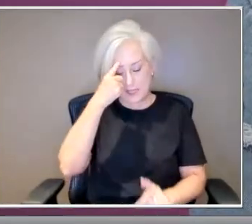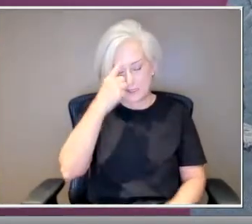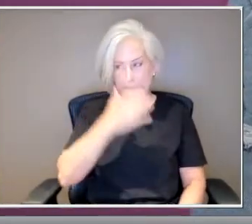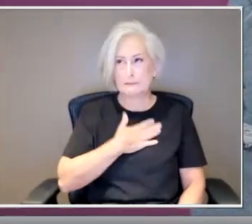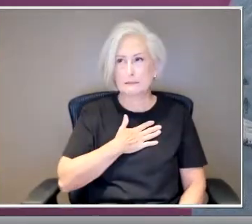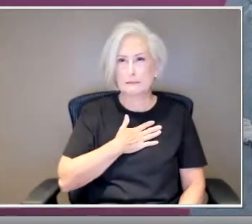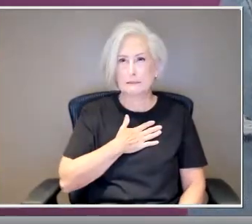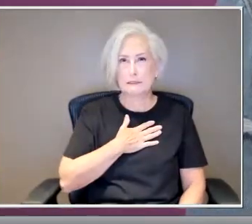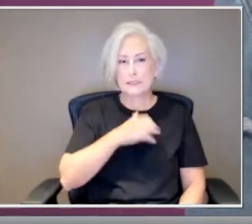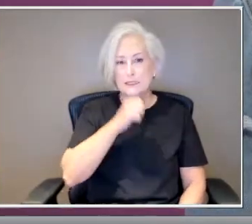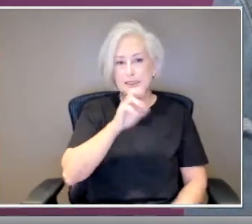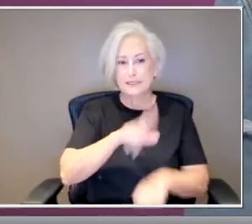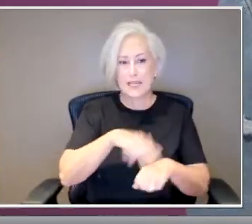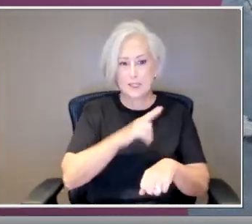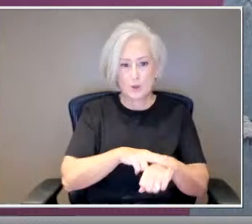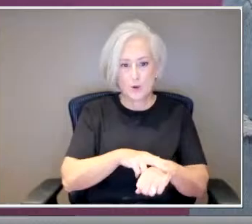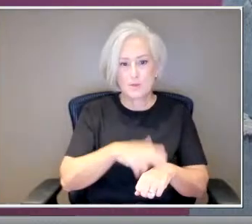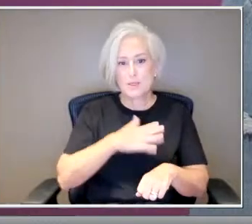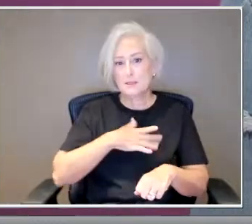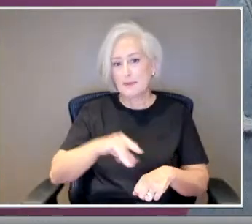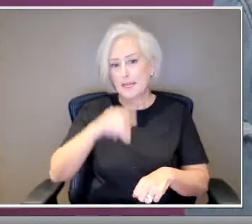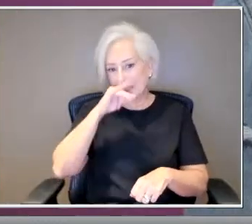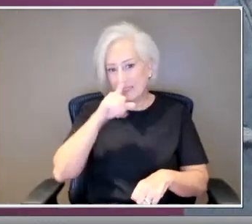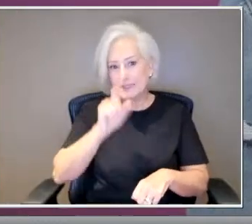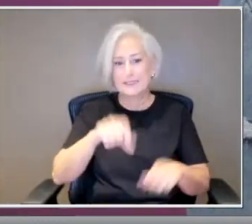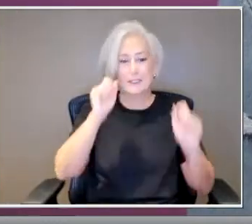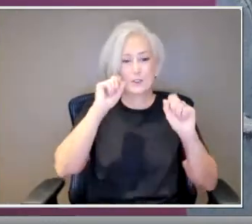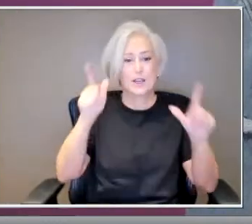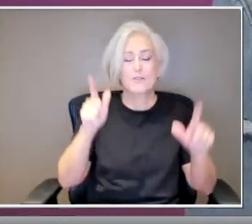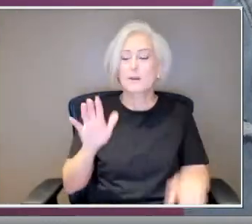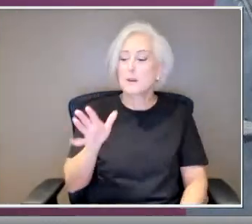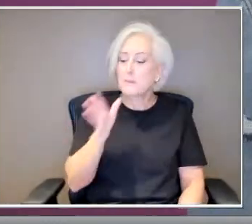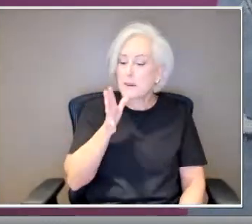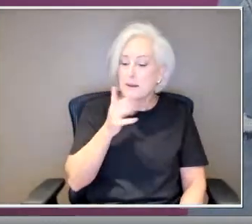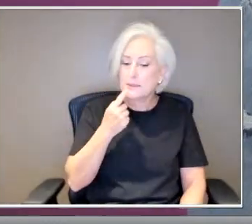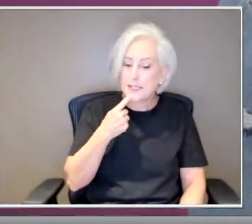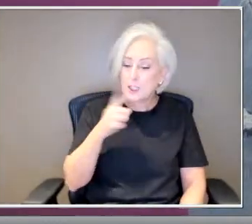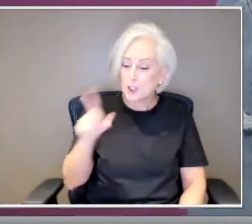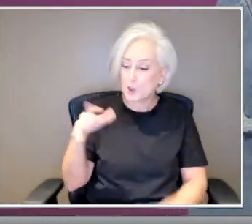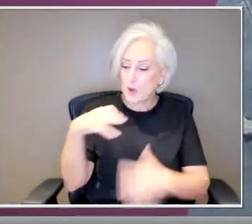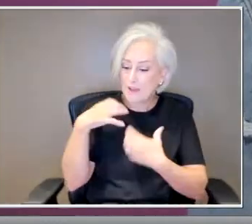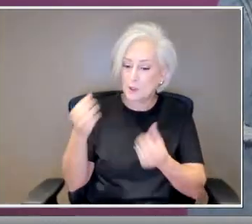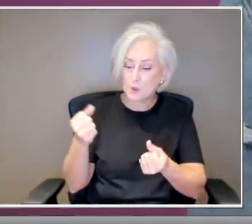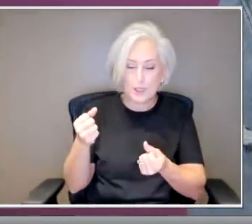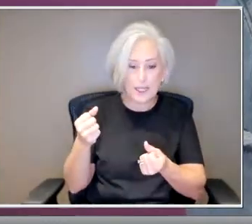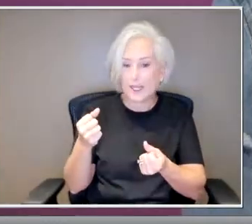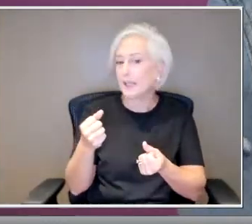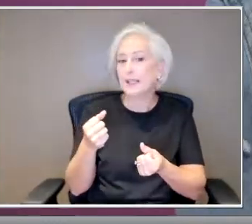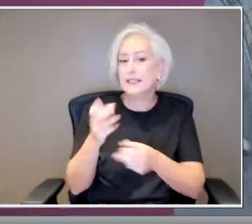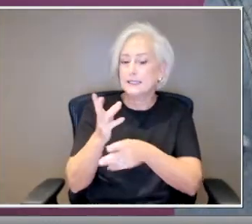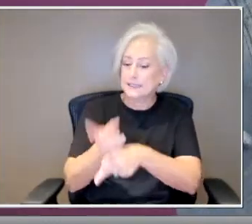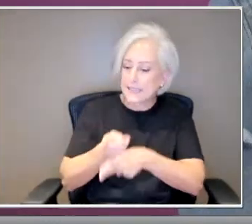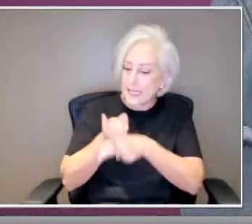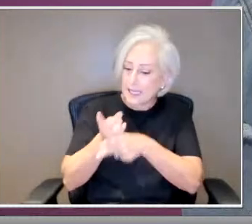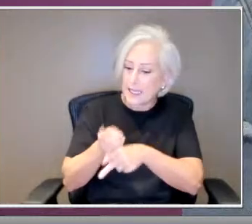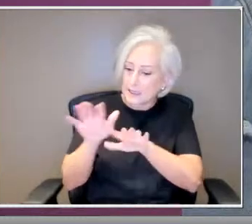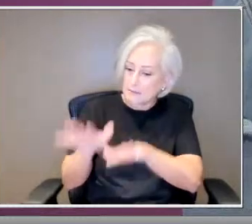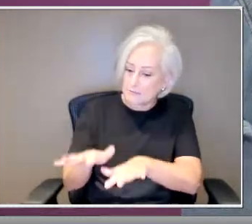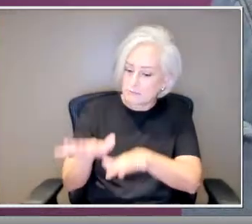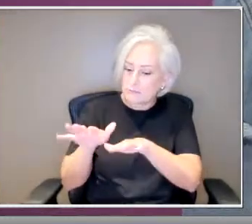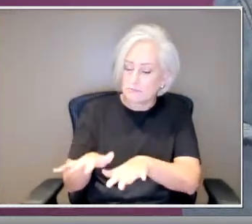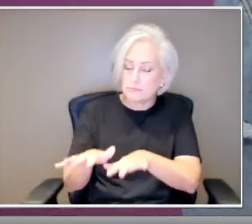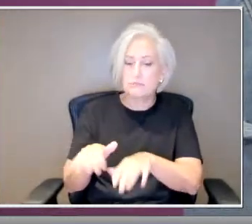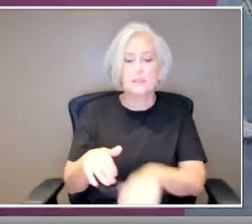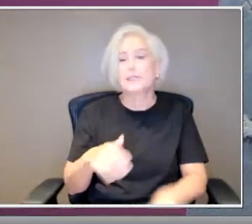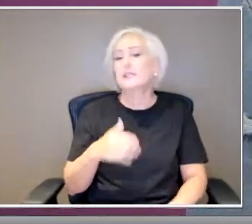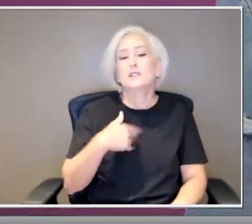need my kids. I need to get up. My mom was like, you have to heal. Just take it easy. And she was like literally right